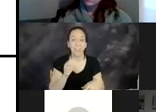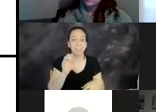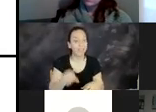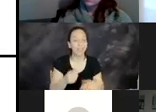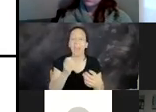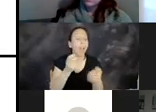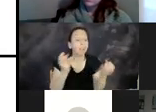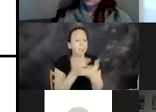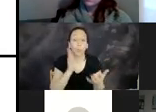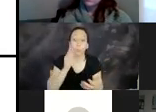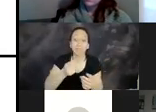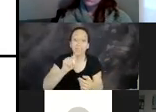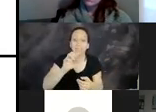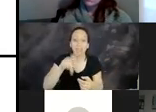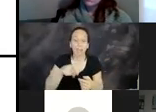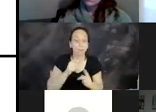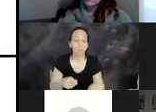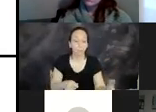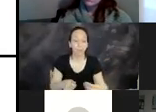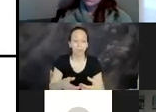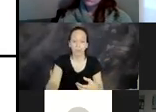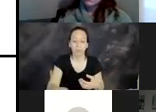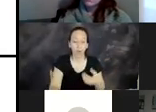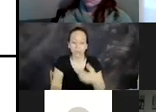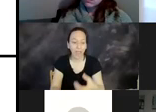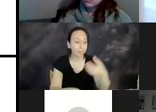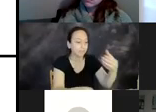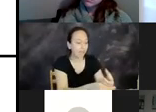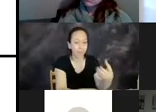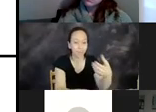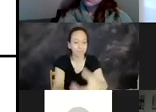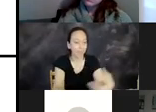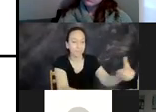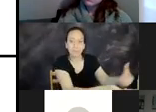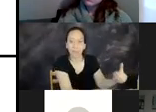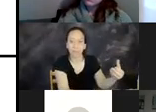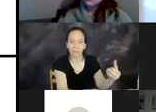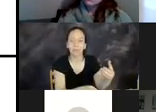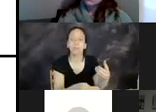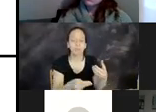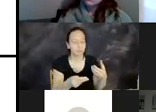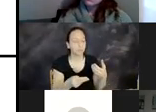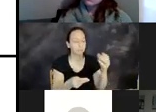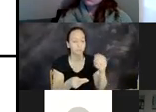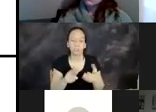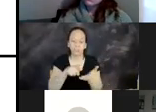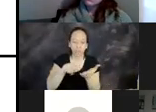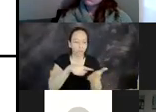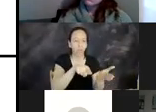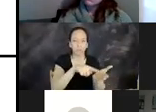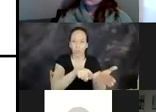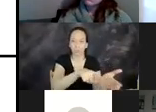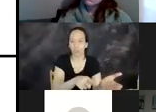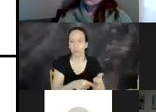is taps. They'll be able to tap that fare media, and their handheld devices will be able to ensure that that person has actually